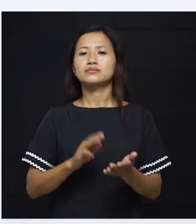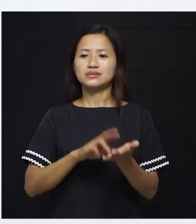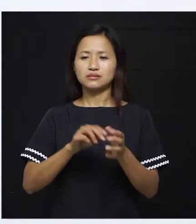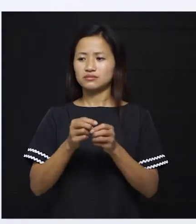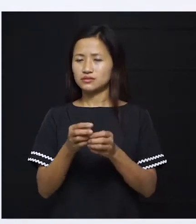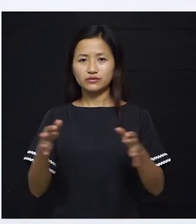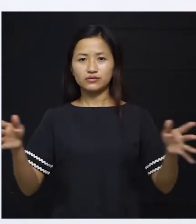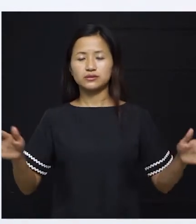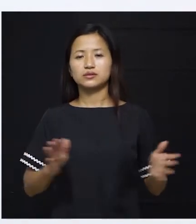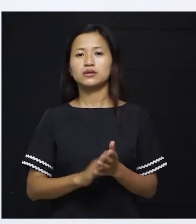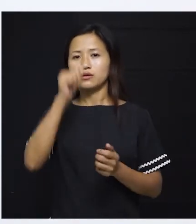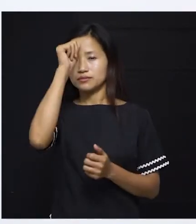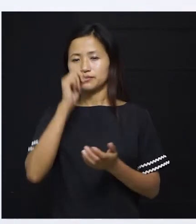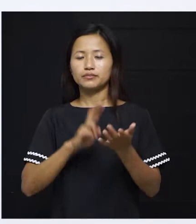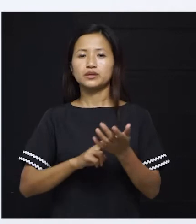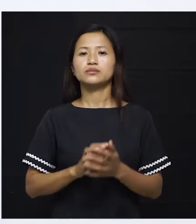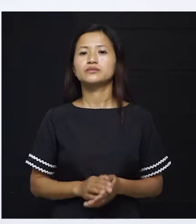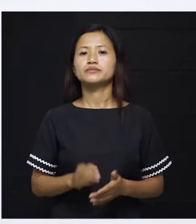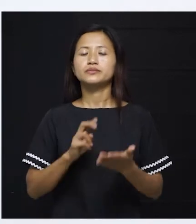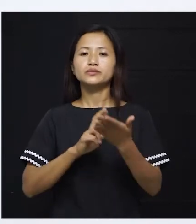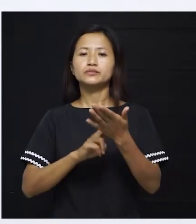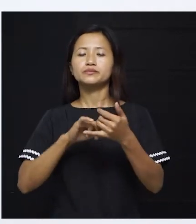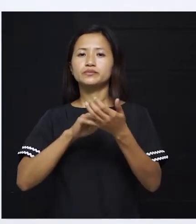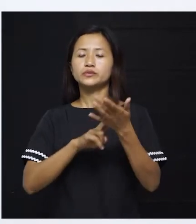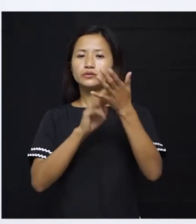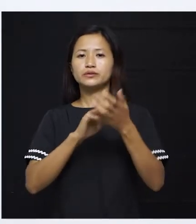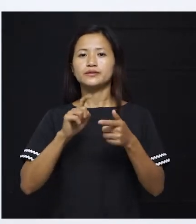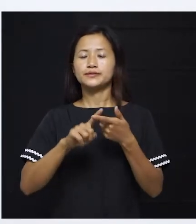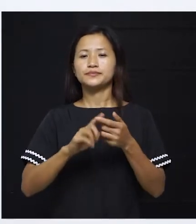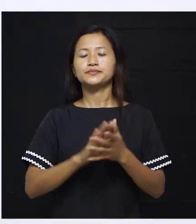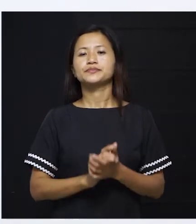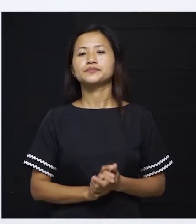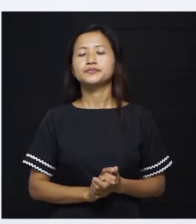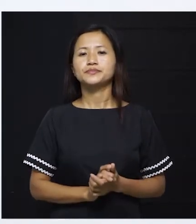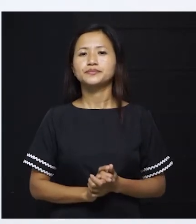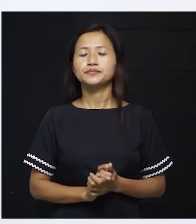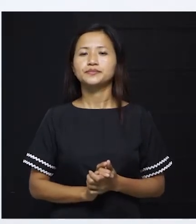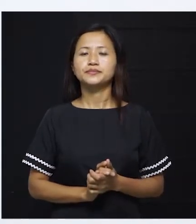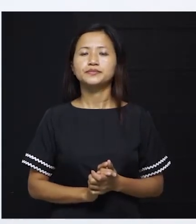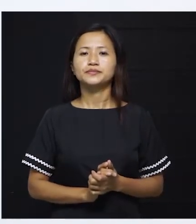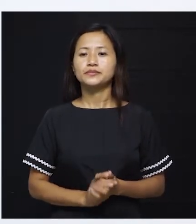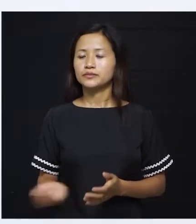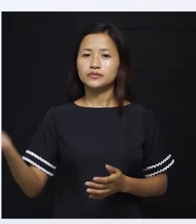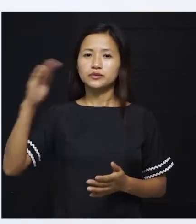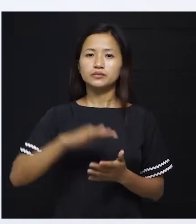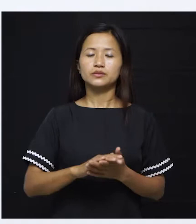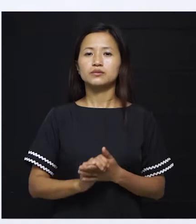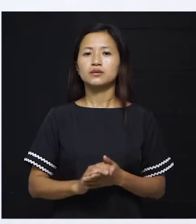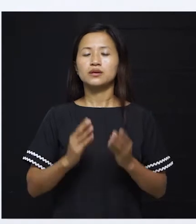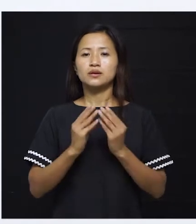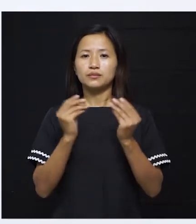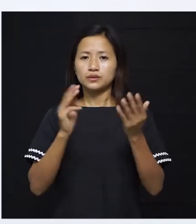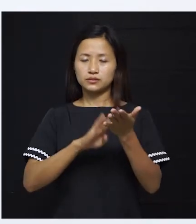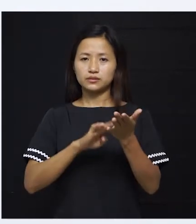in different states of northeast India. Okay, so coming to the